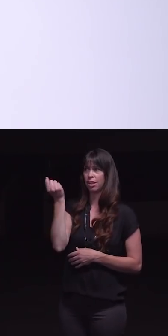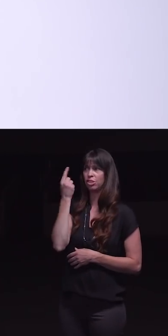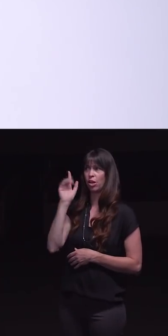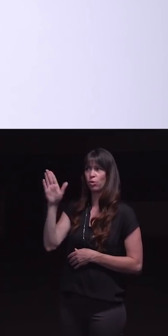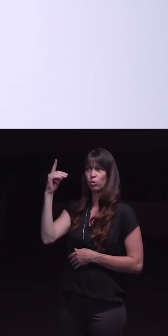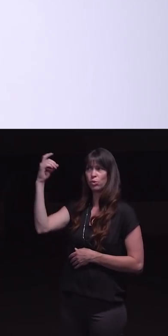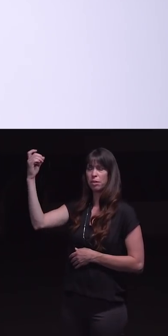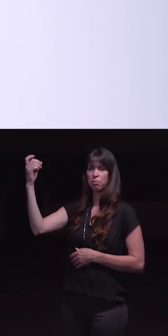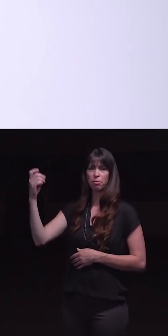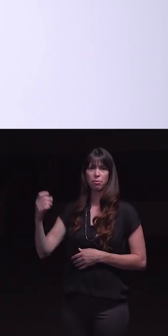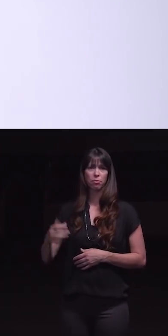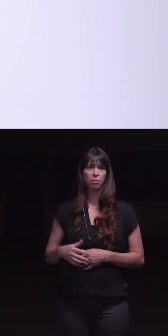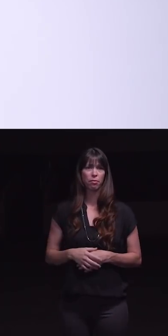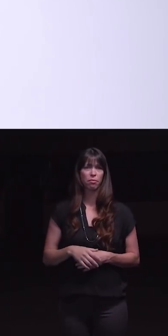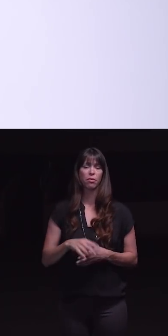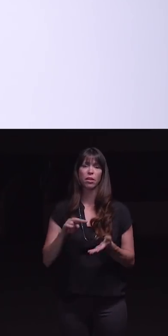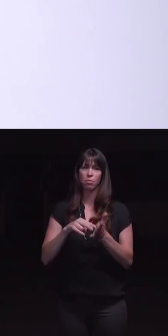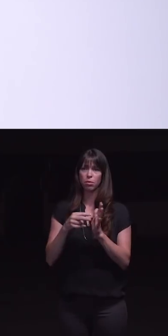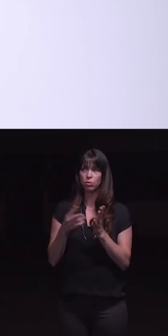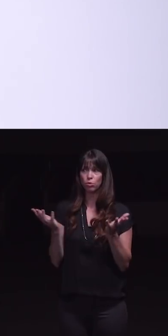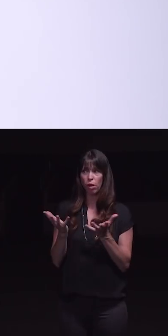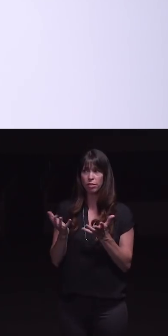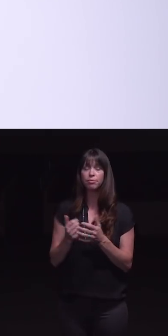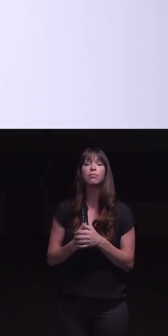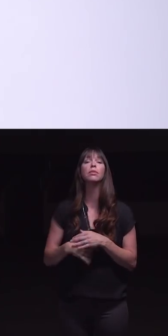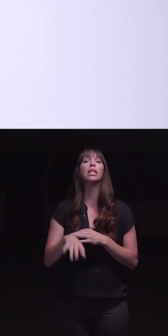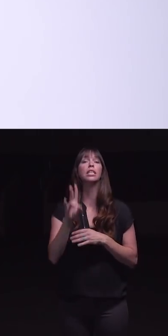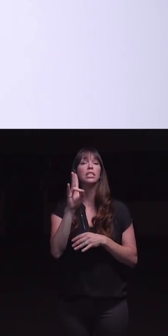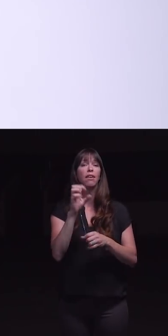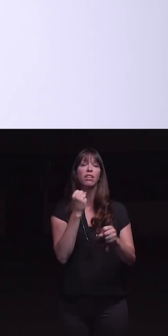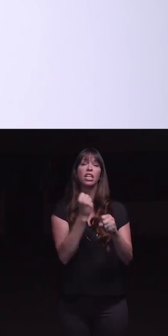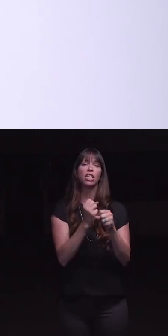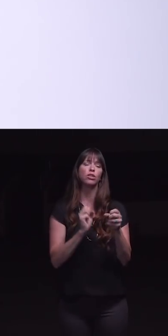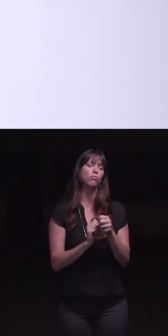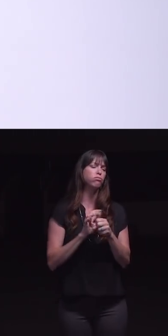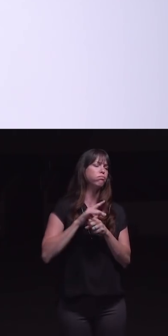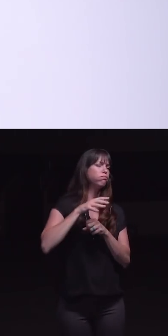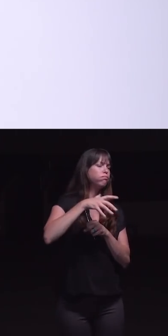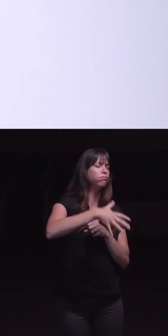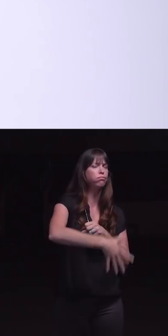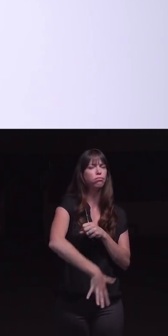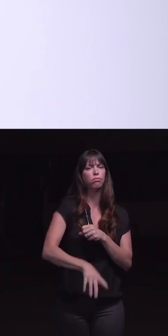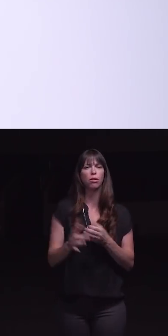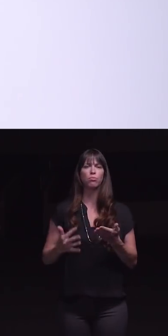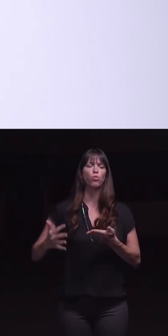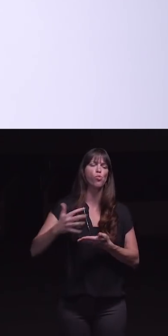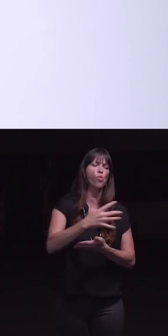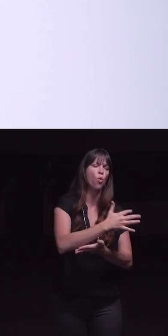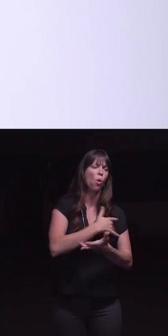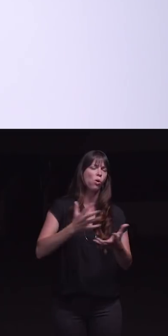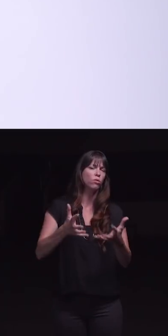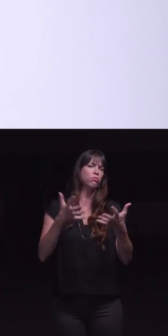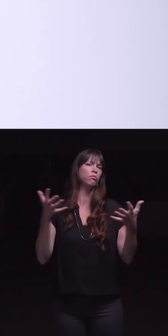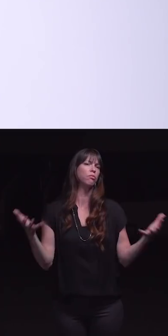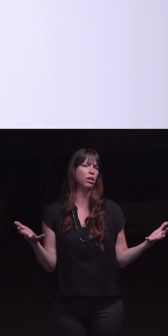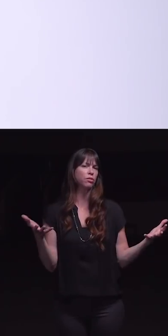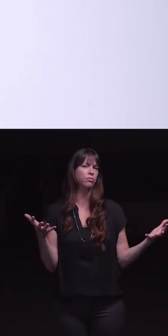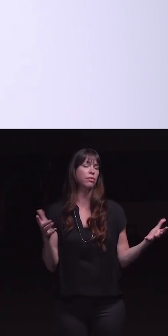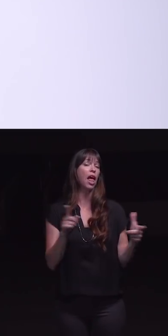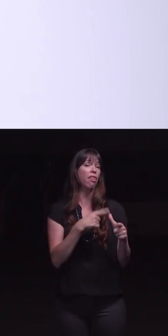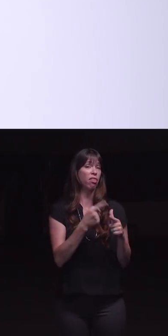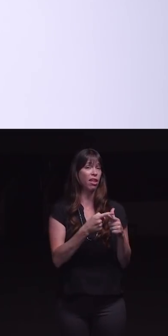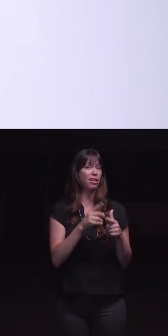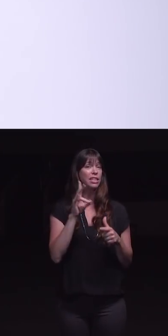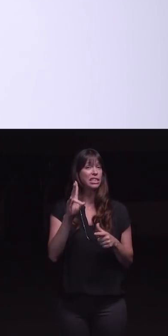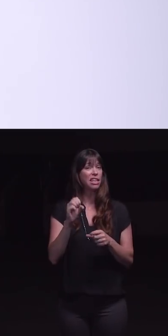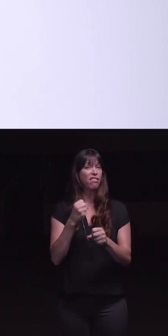means. There's going to be 7 years of plenty. Your crops are going to be outrageous, and it's going to be